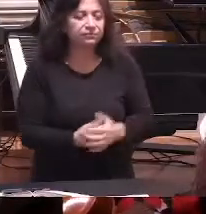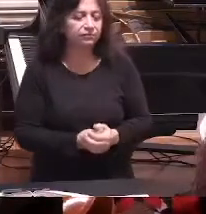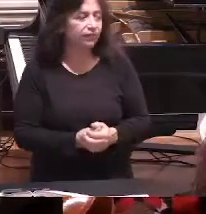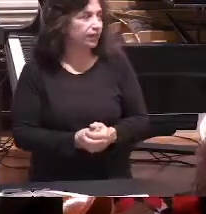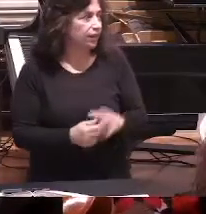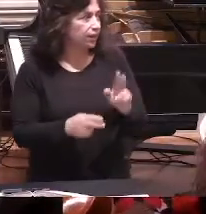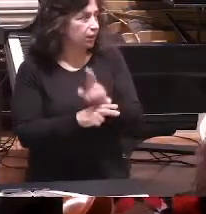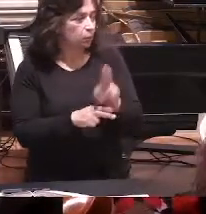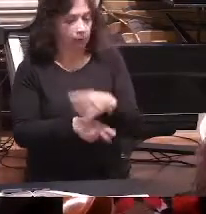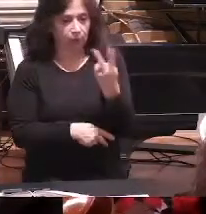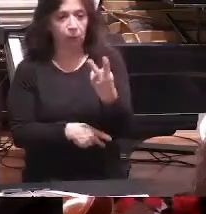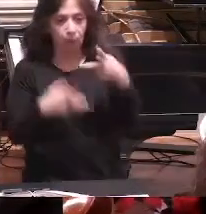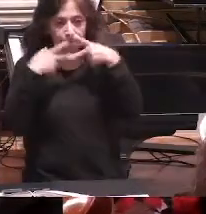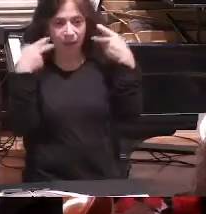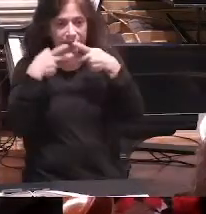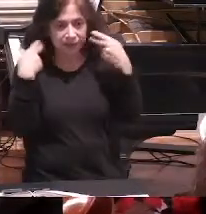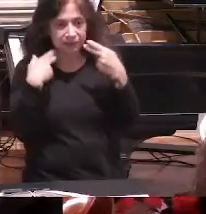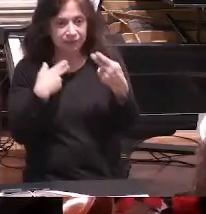wearing 2 masks today.